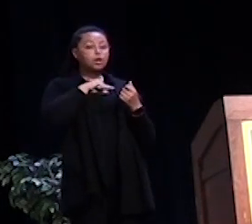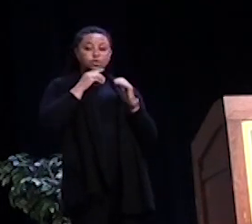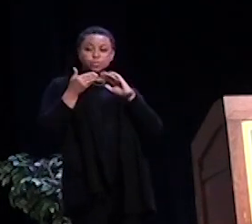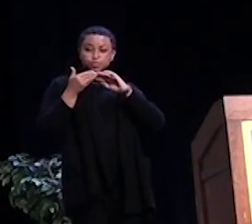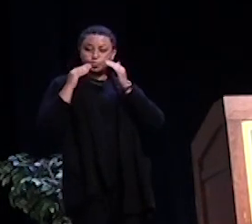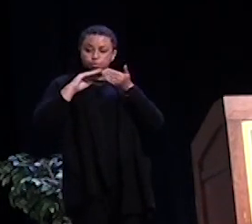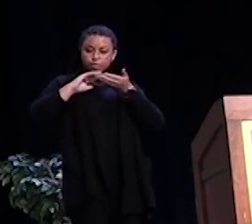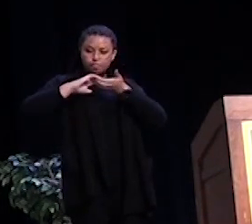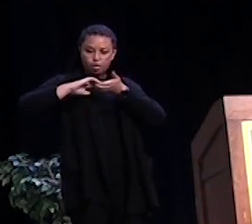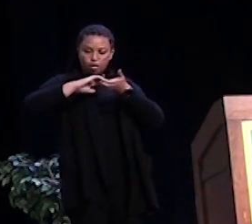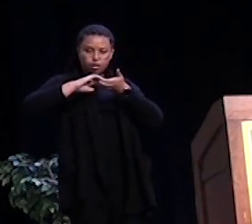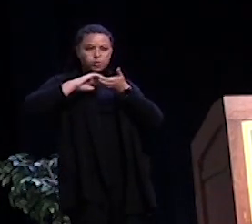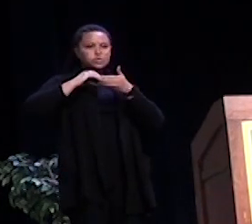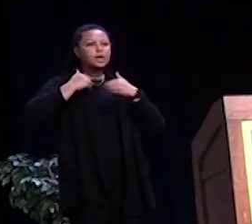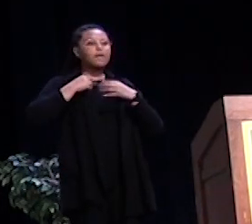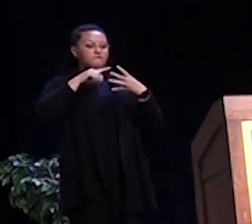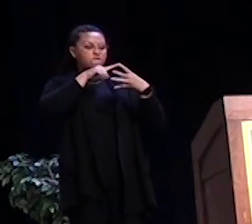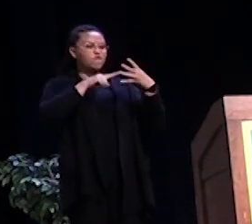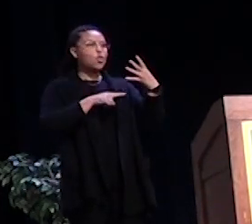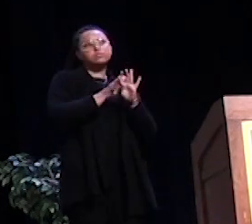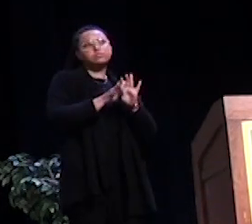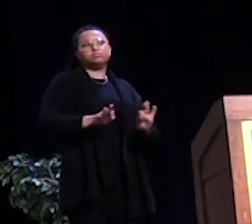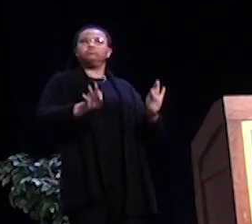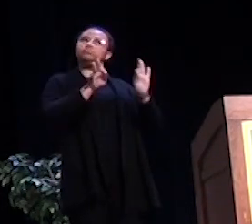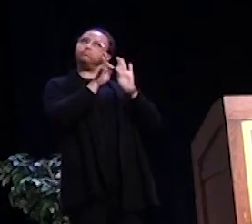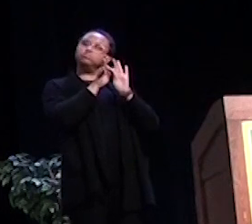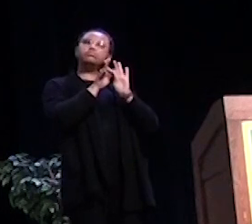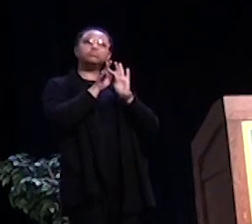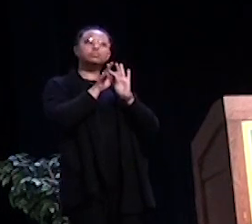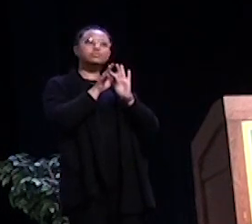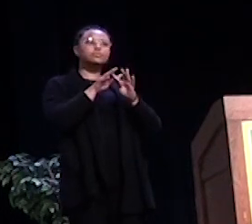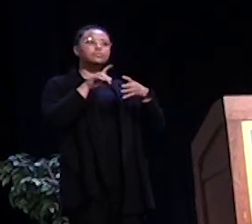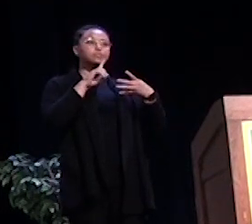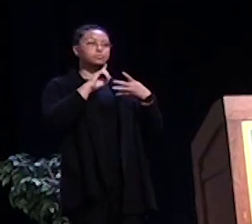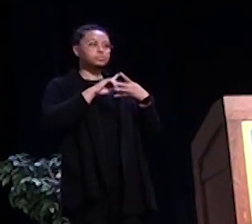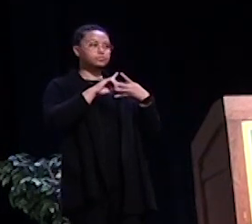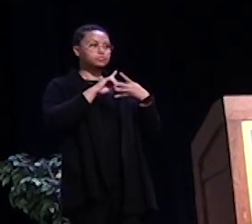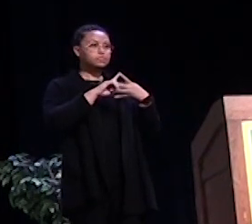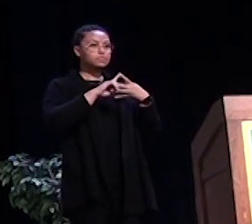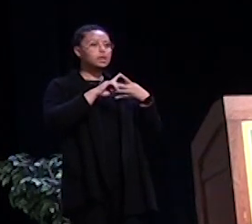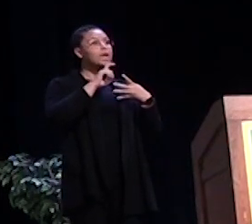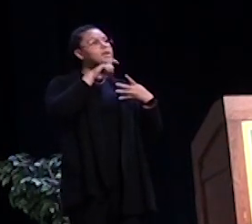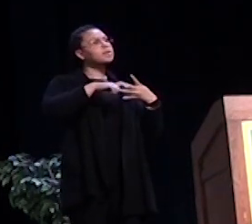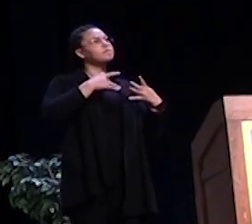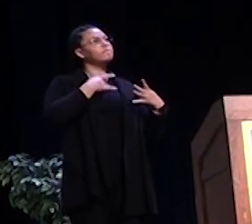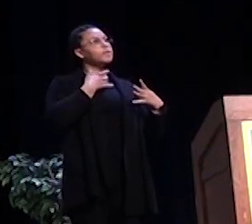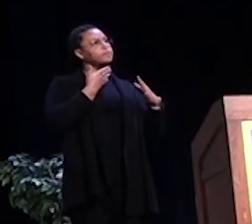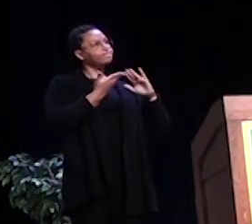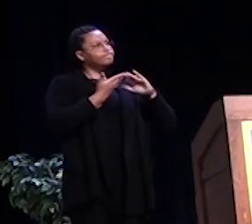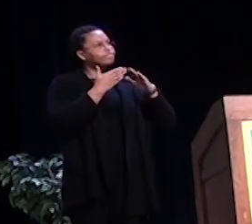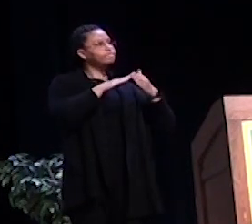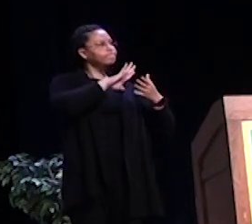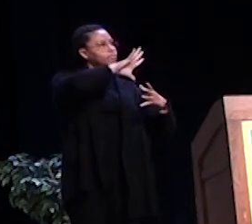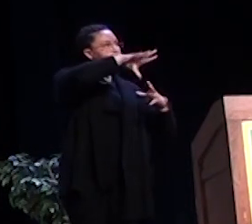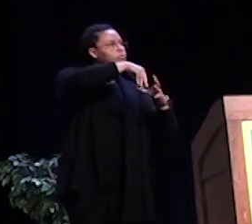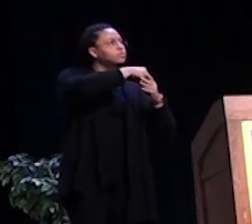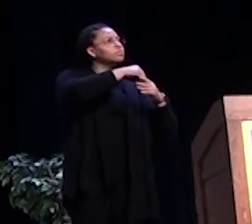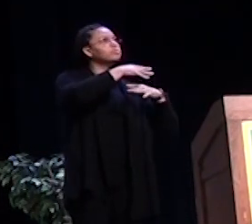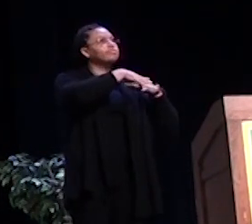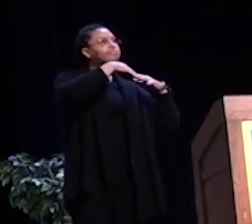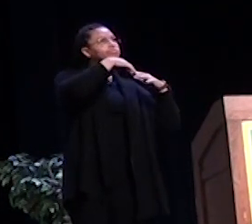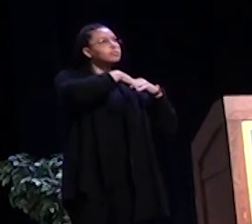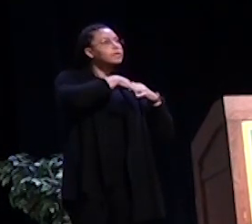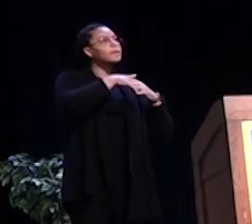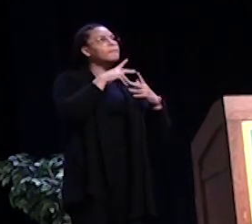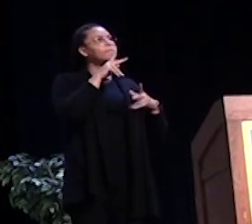that there's really about 4 parts to mental health that are critical for us to be well. The first one of those is to have a sense of community, to be part of something, to be